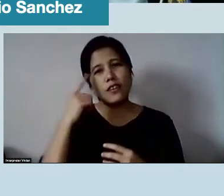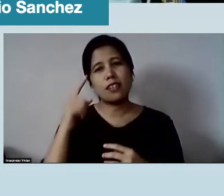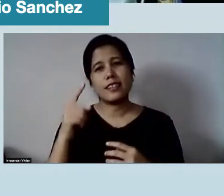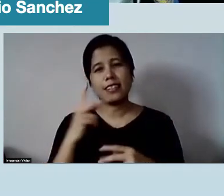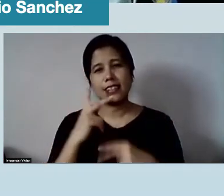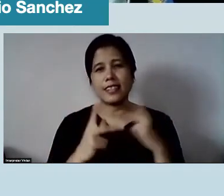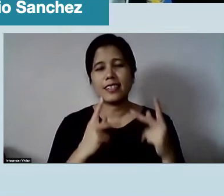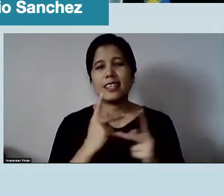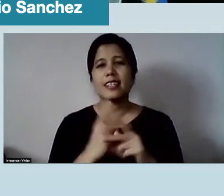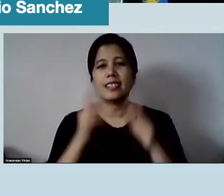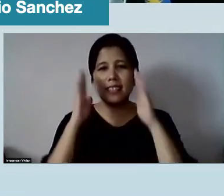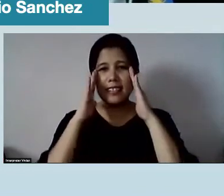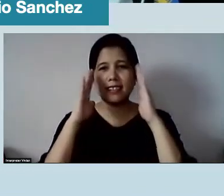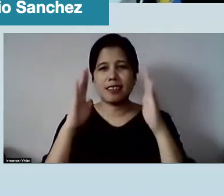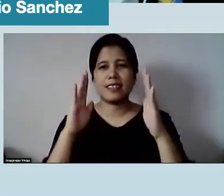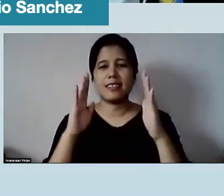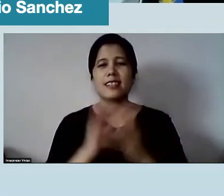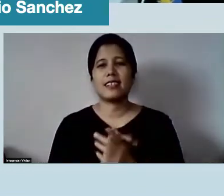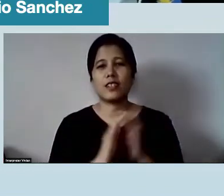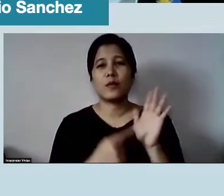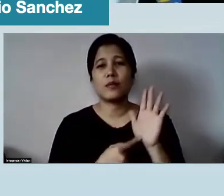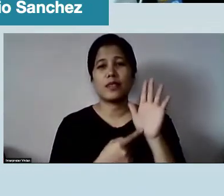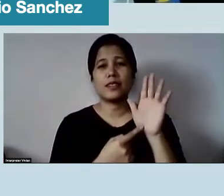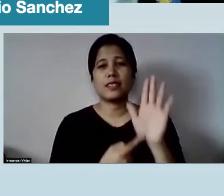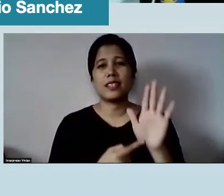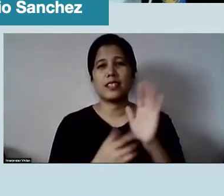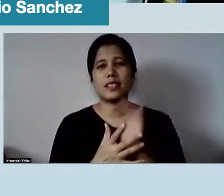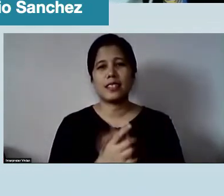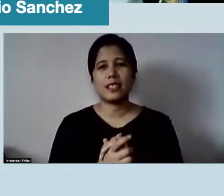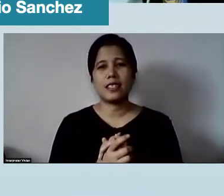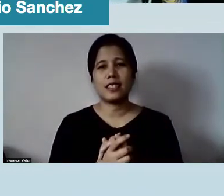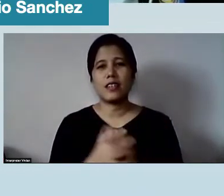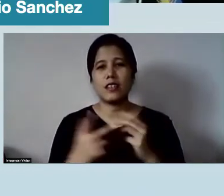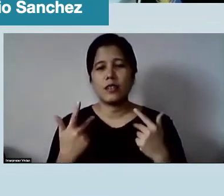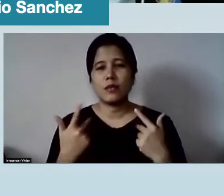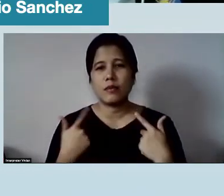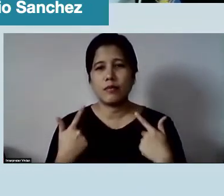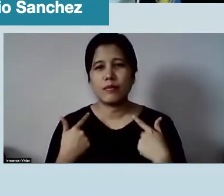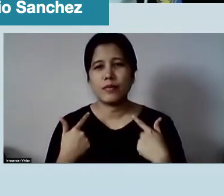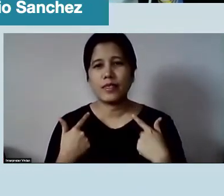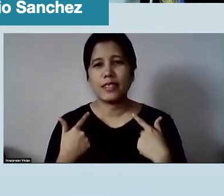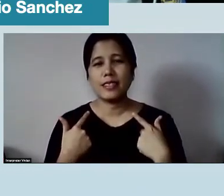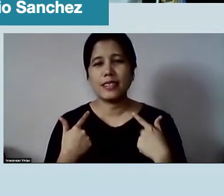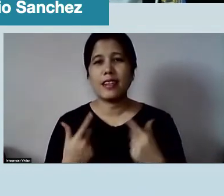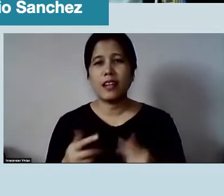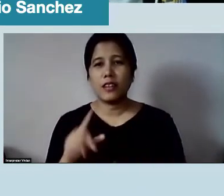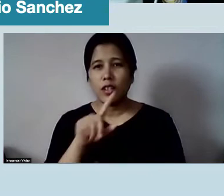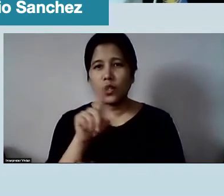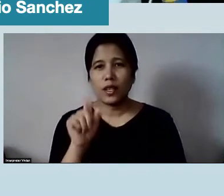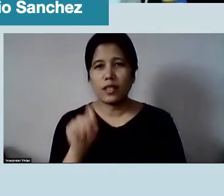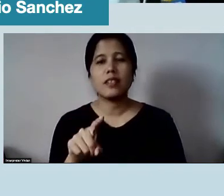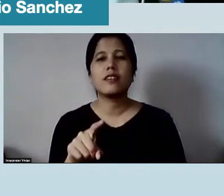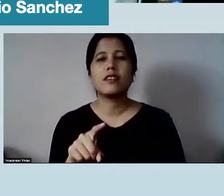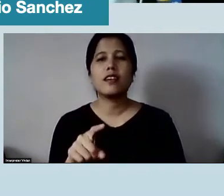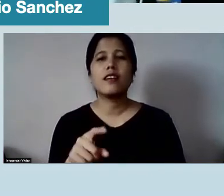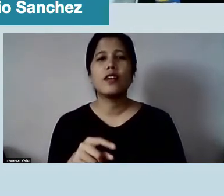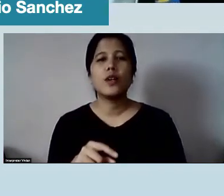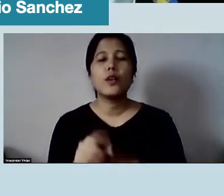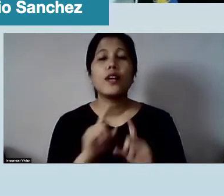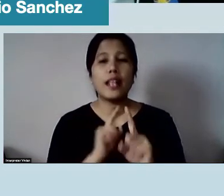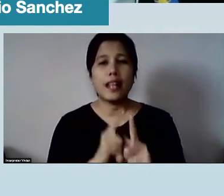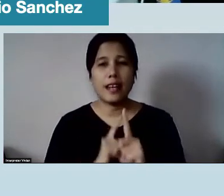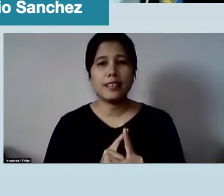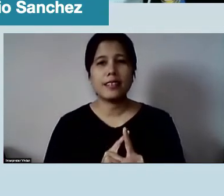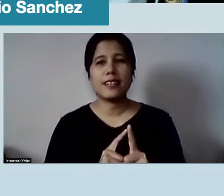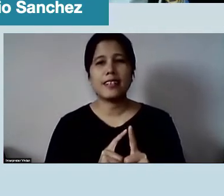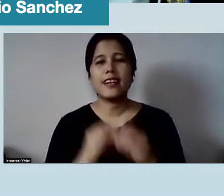my presentation, and mayroon yata na kayong mga nakalaang questions. We will entertain them. So thank you,